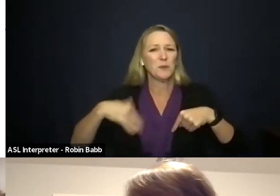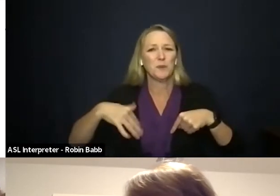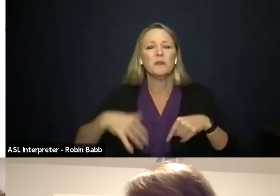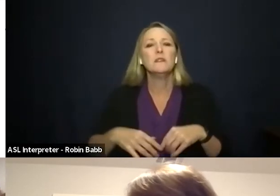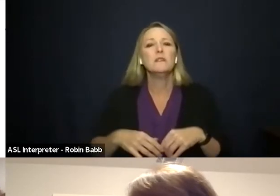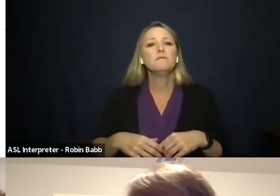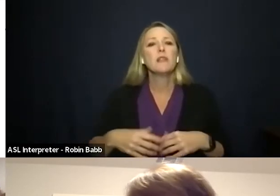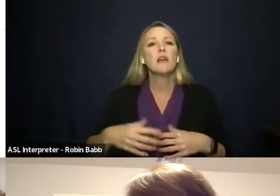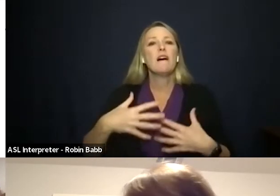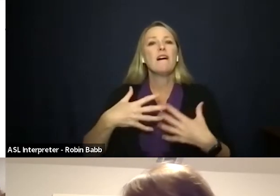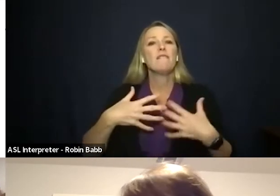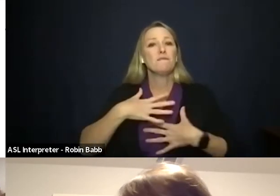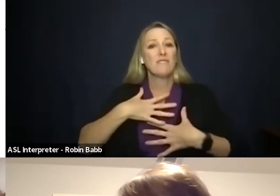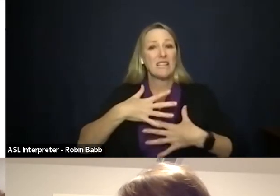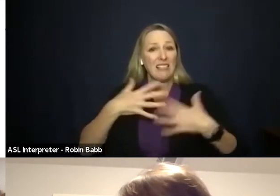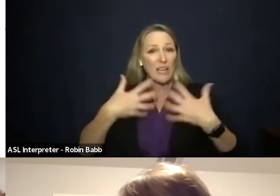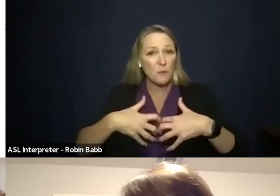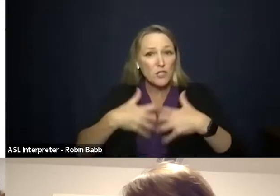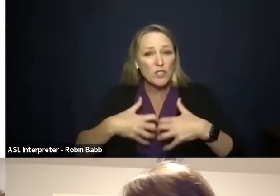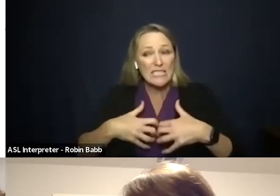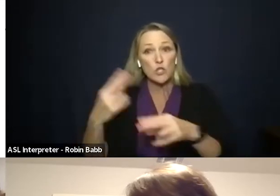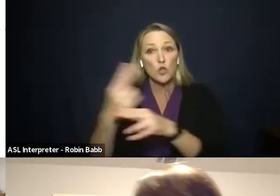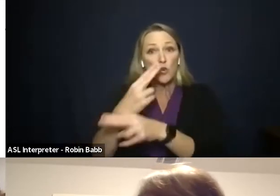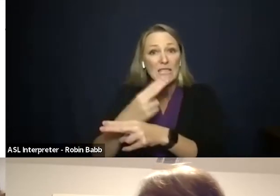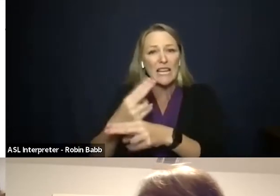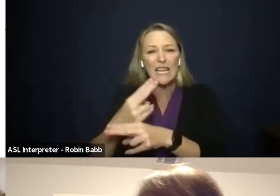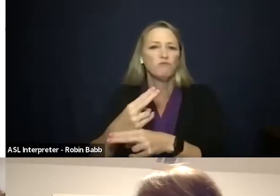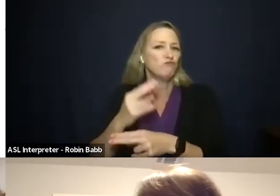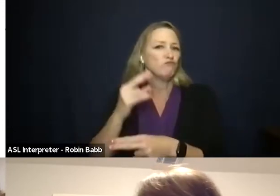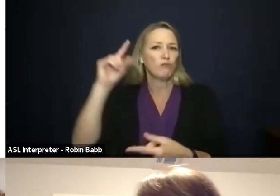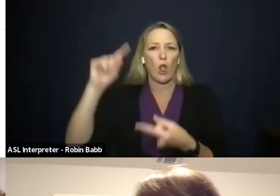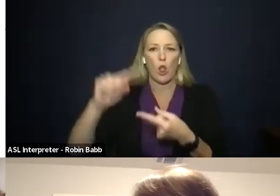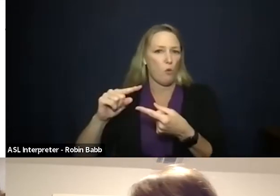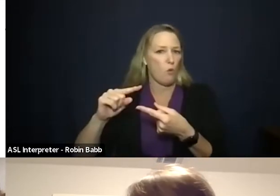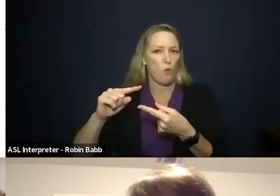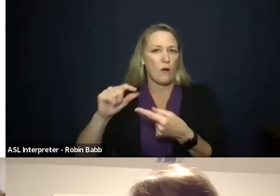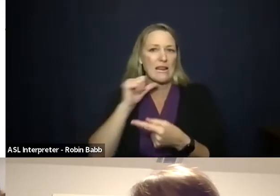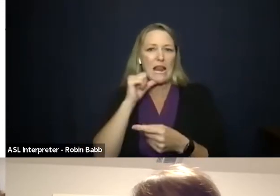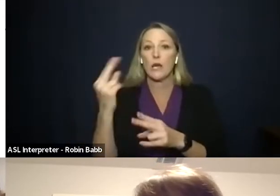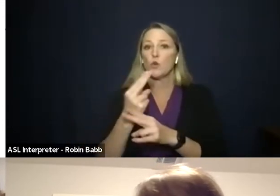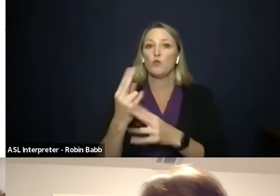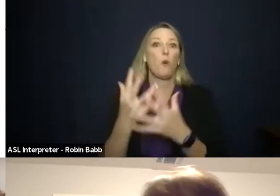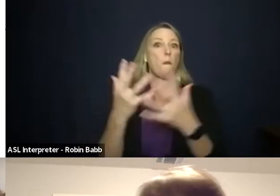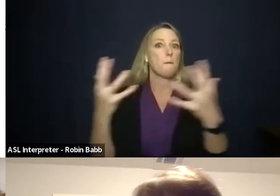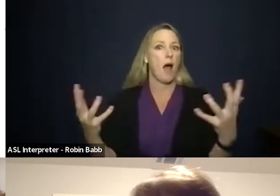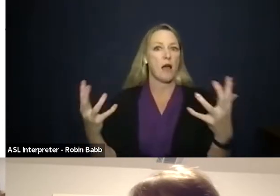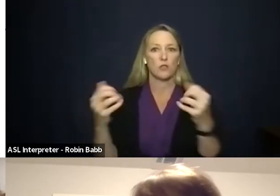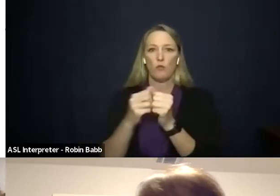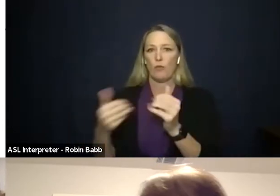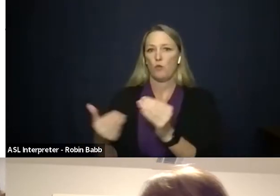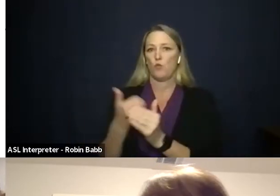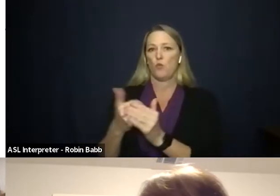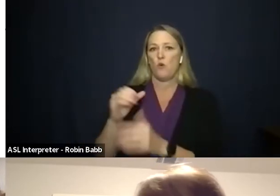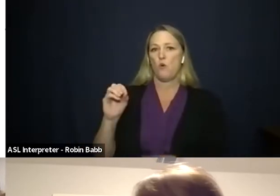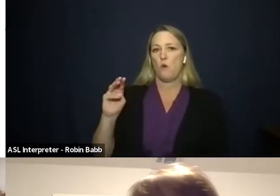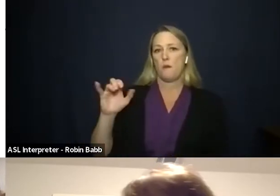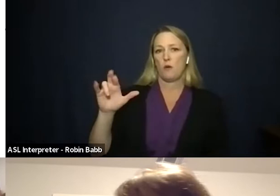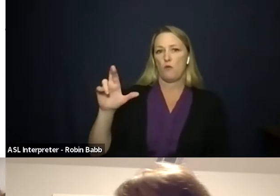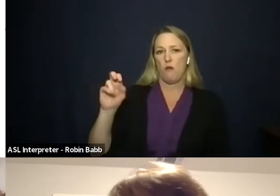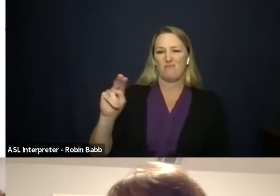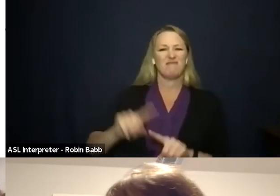ventilators in use is very low we don't see ventilators as needed as much as omicron as it was in previous